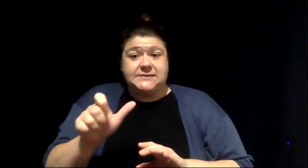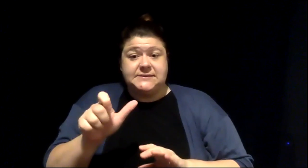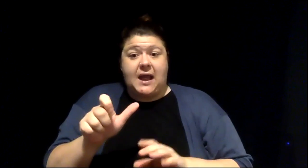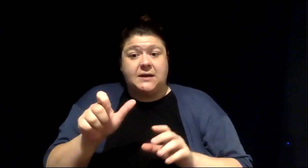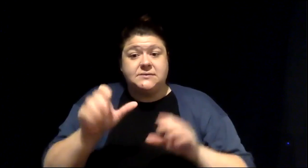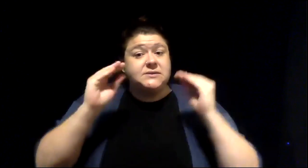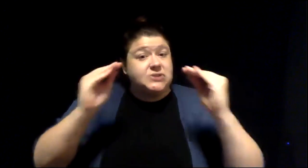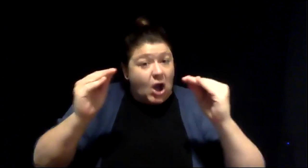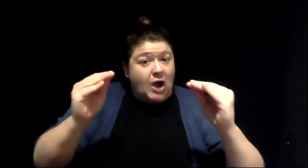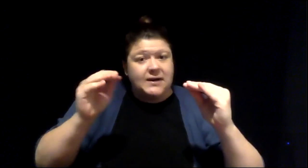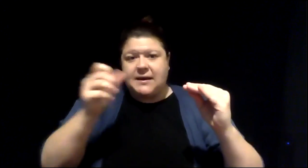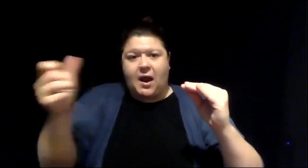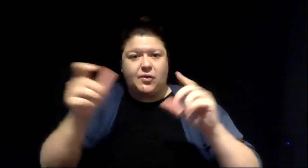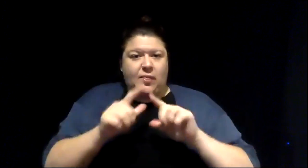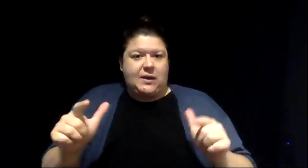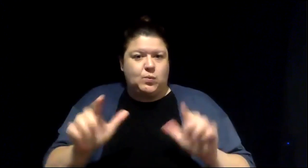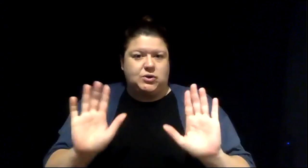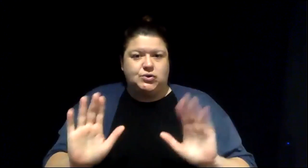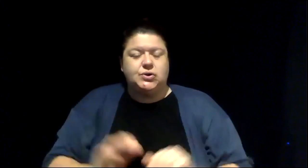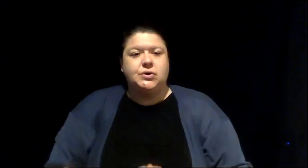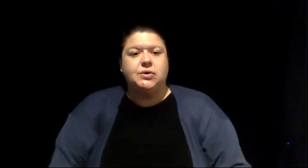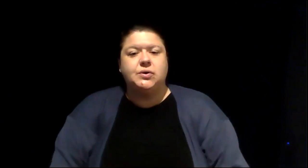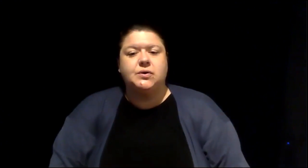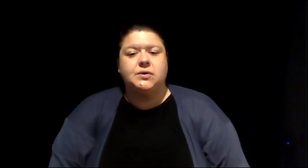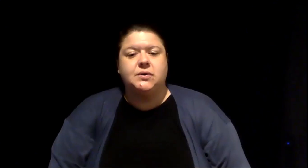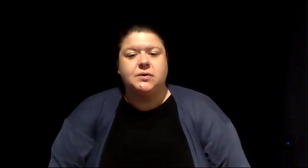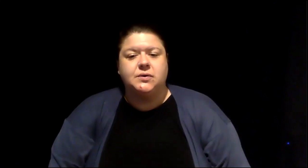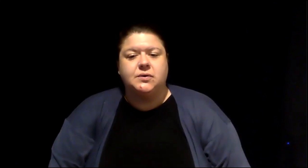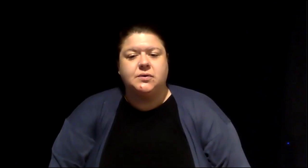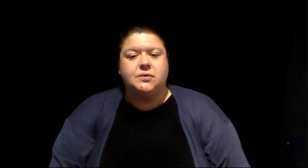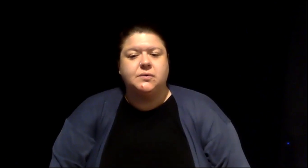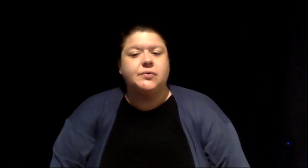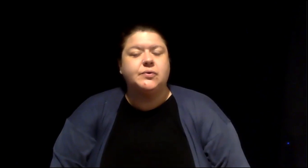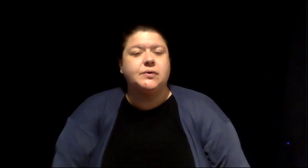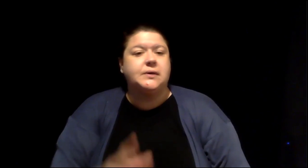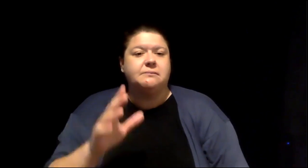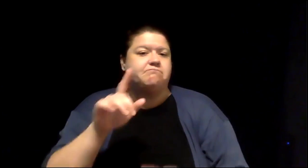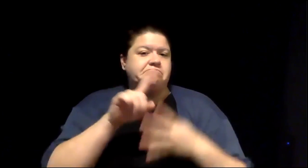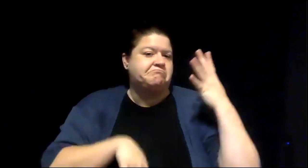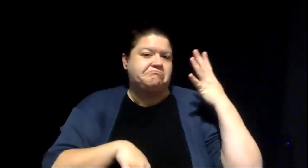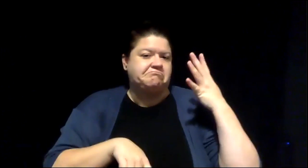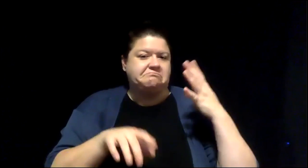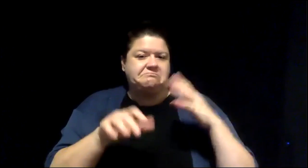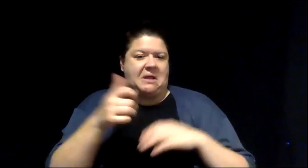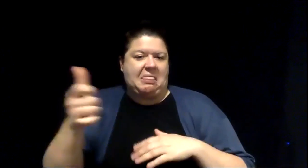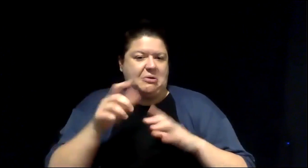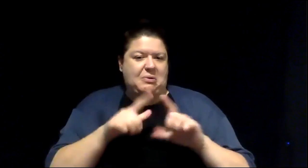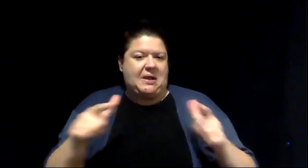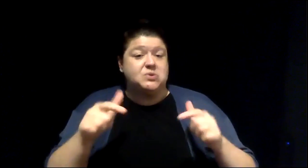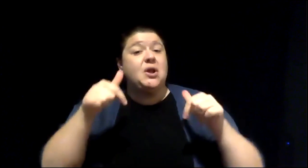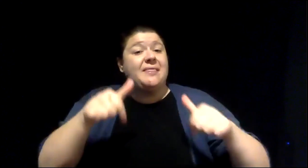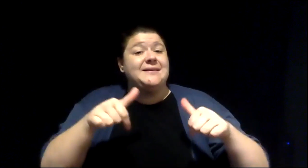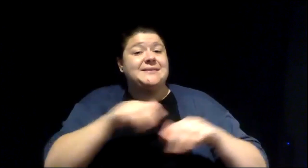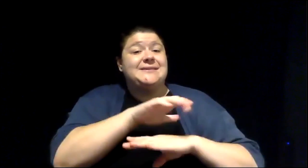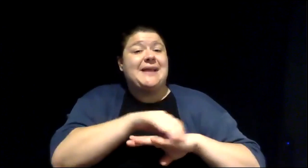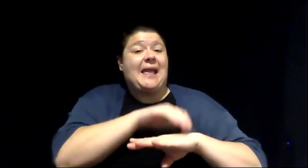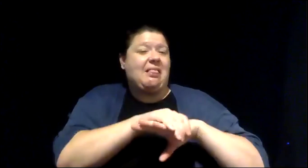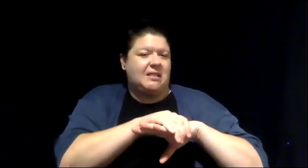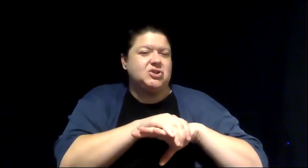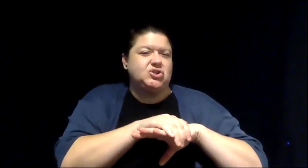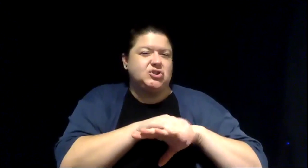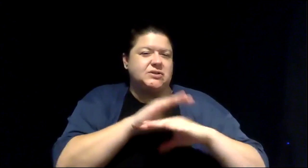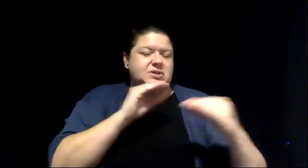me, it's not Japanese, Portuguese, Vietnamese, any other language. This class is taught strictly in English. So